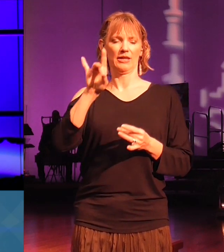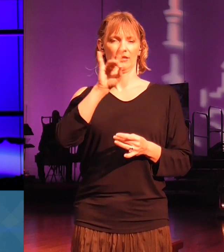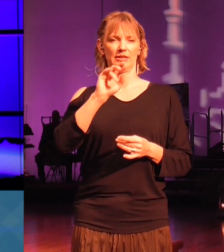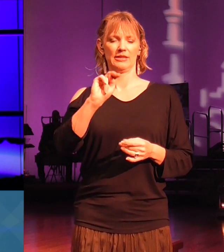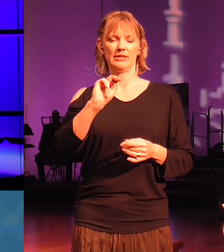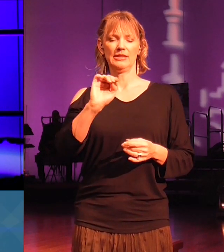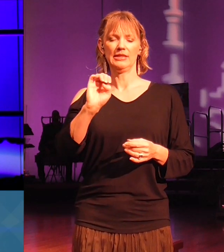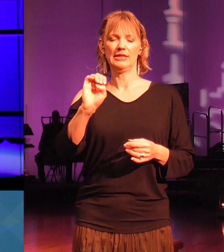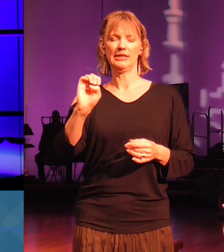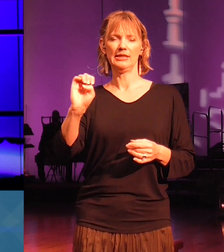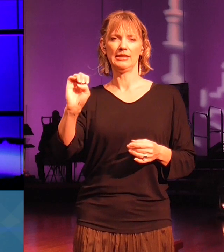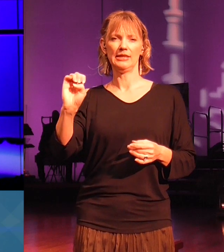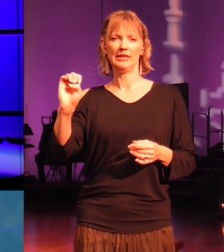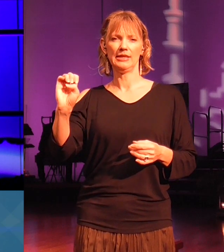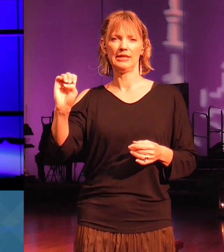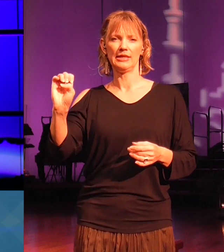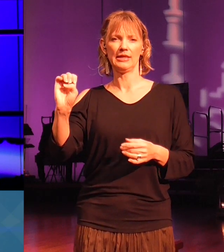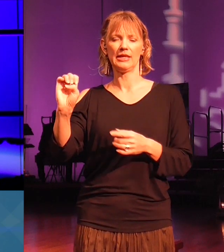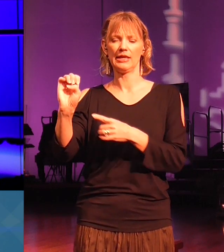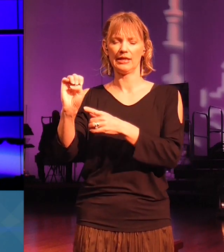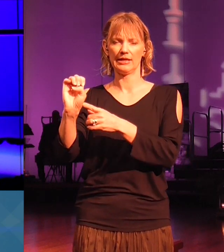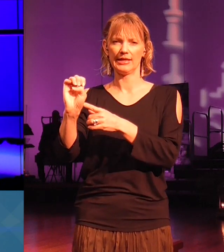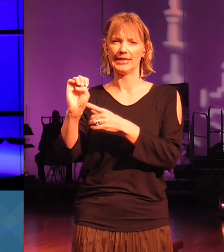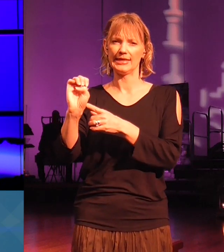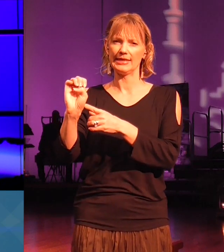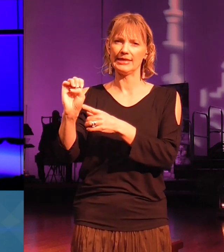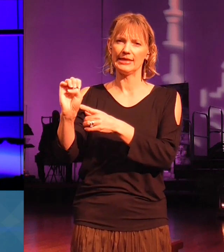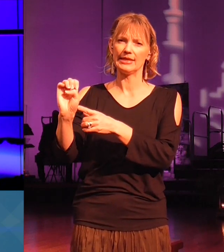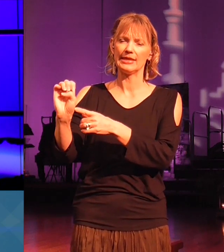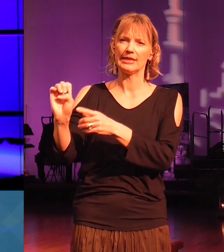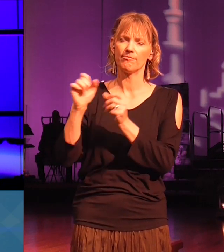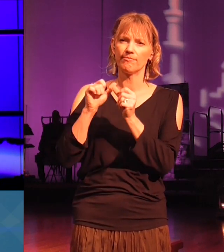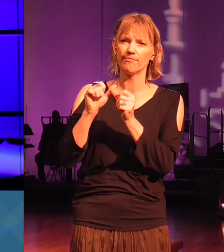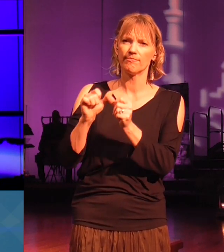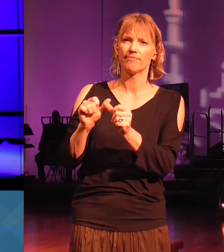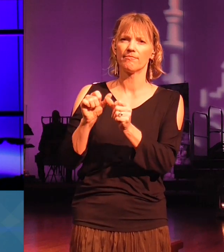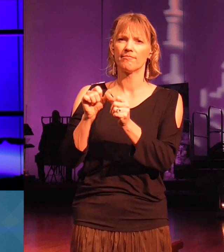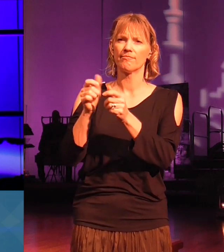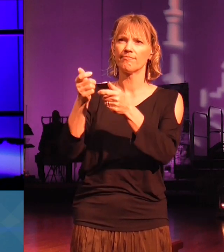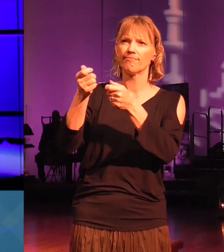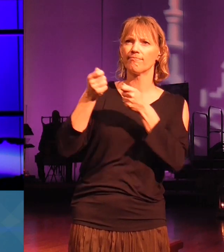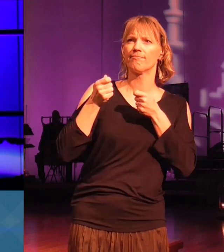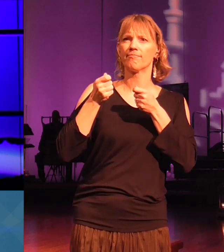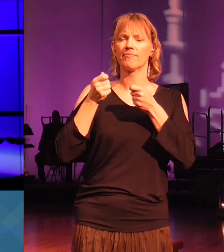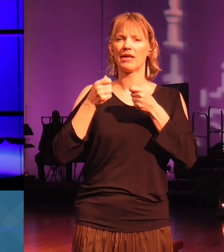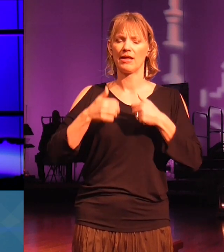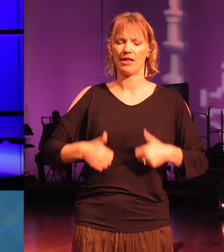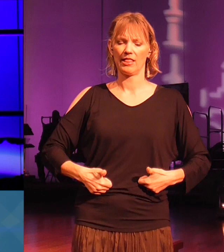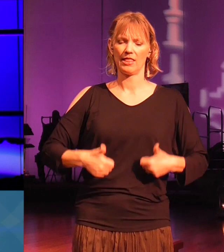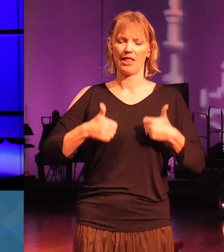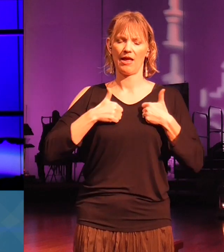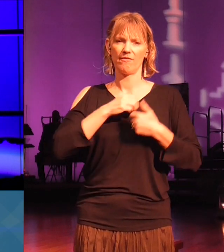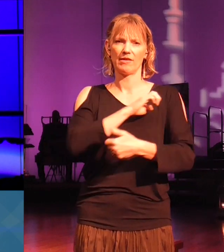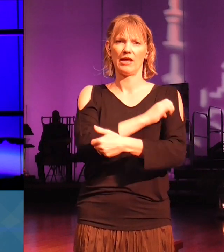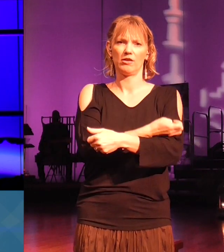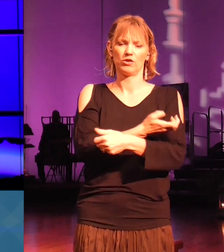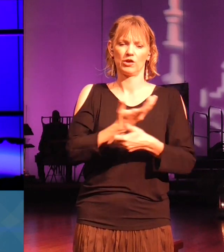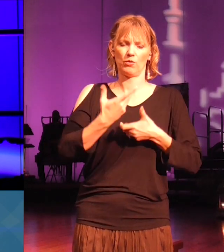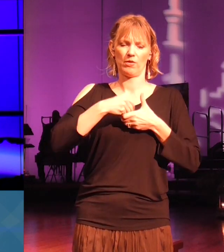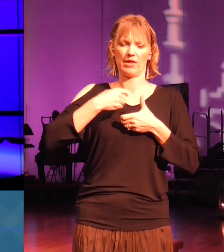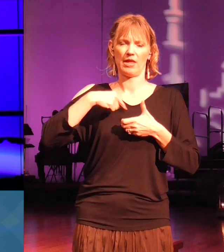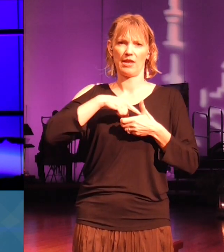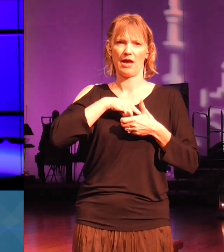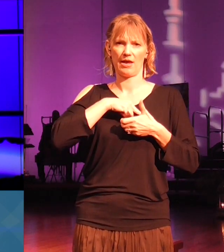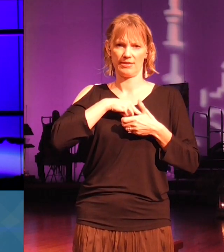E sound, draws forth the life force within us. And so now